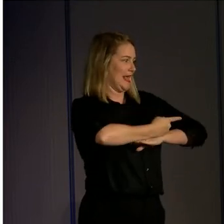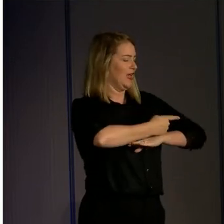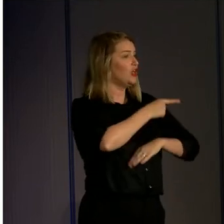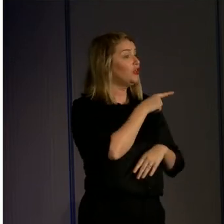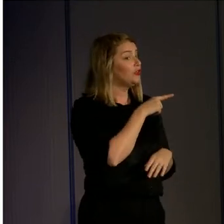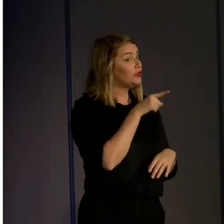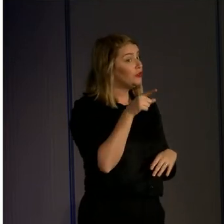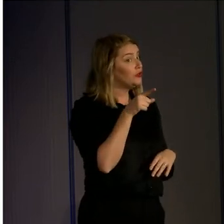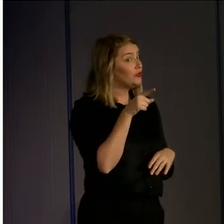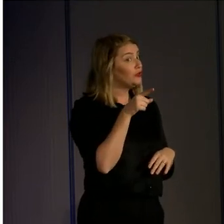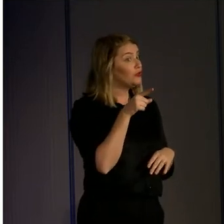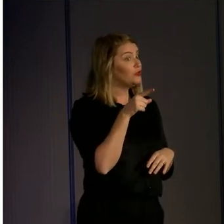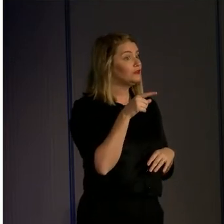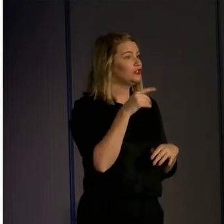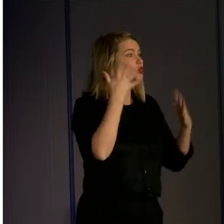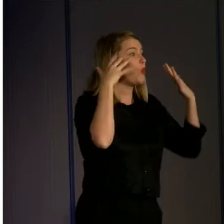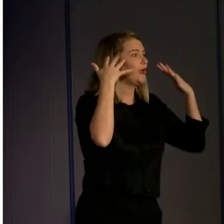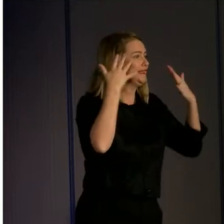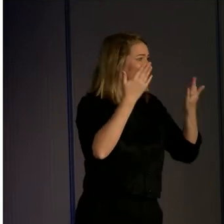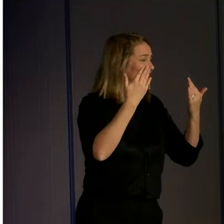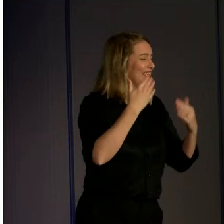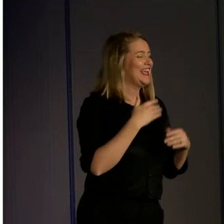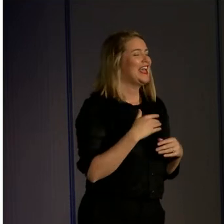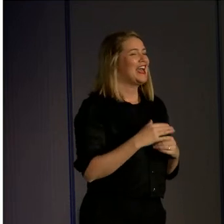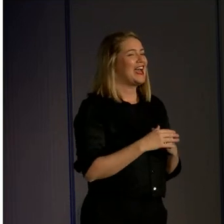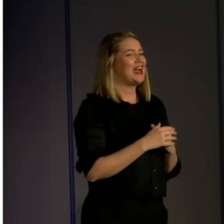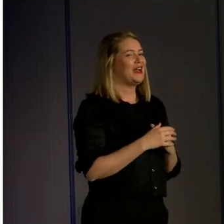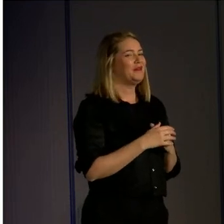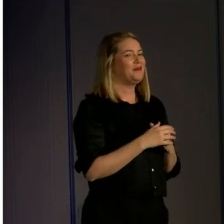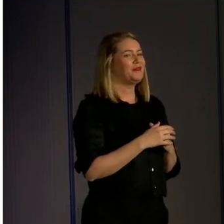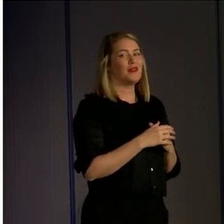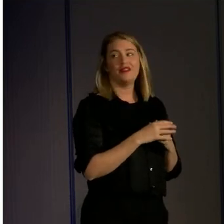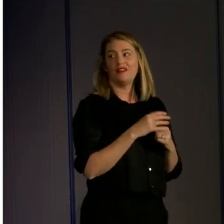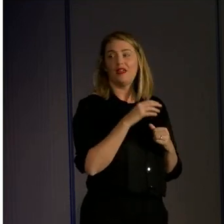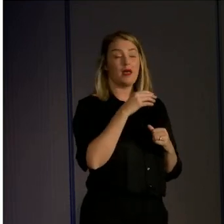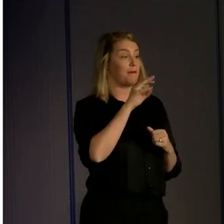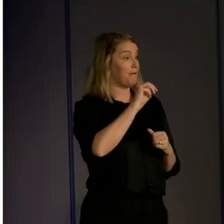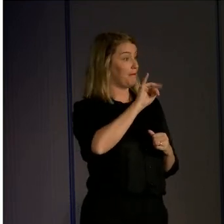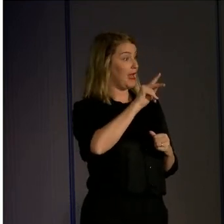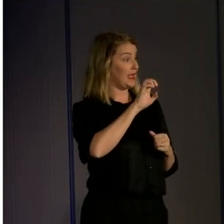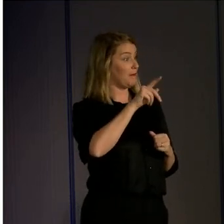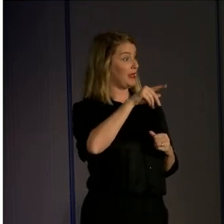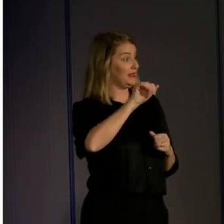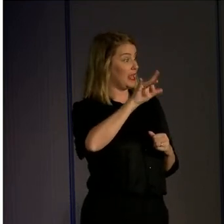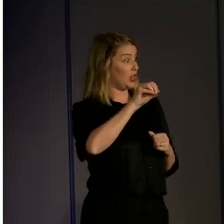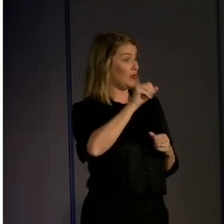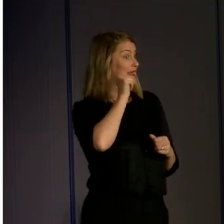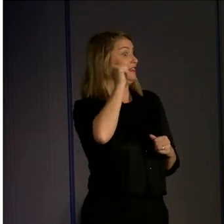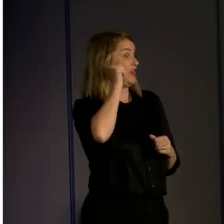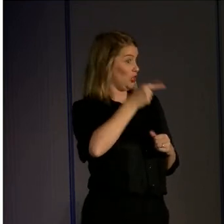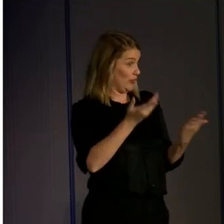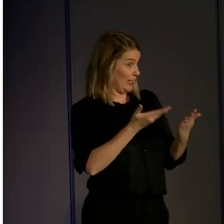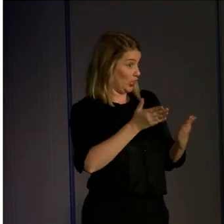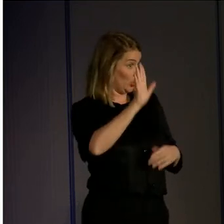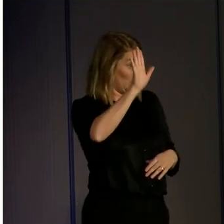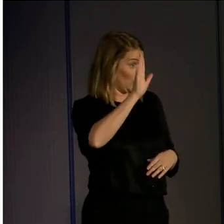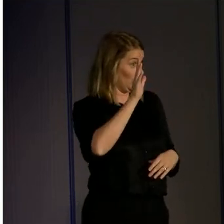you, just by noise and such, were at Mike Paciello's great keynote yesterday?